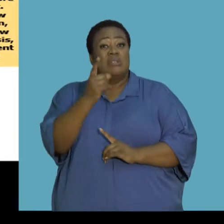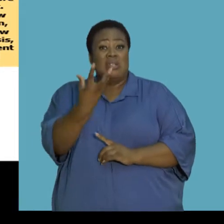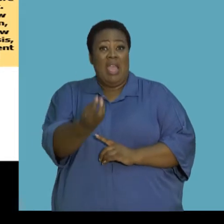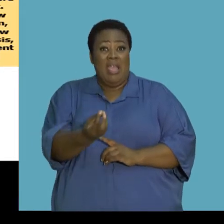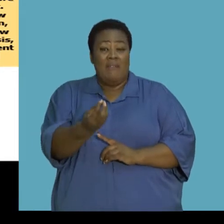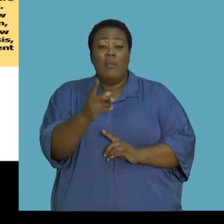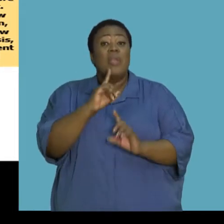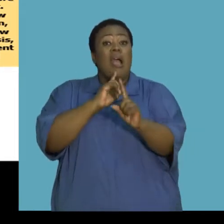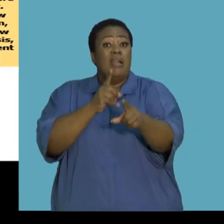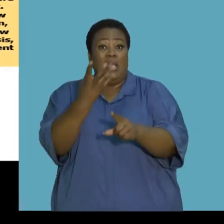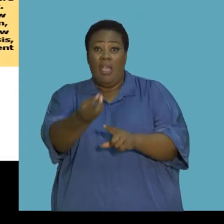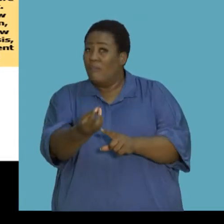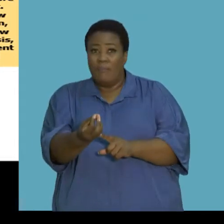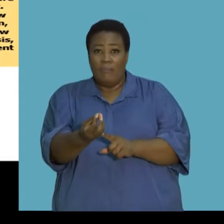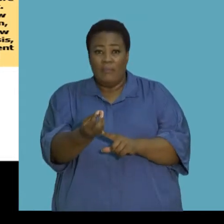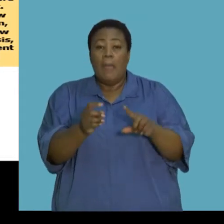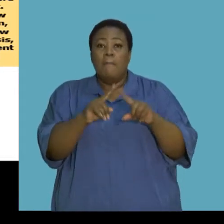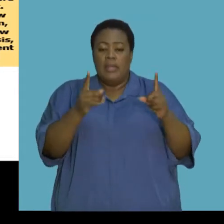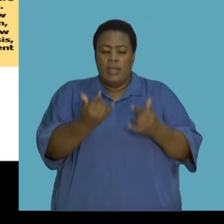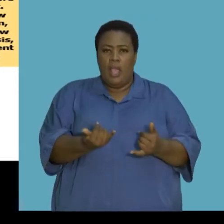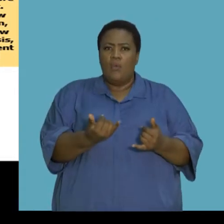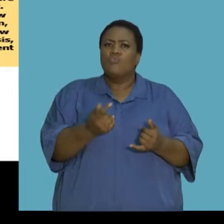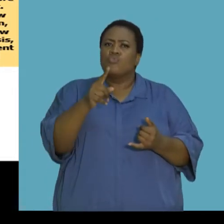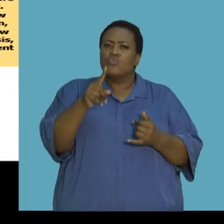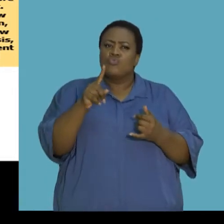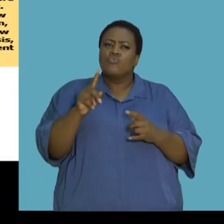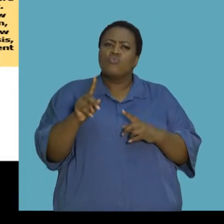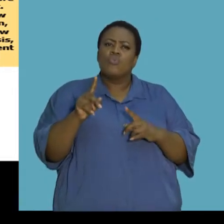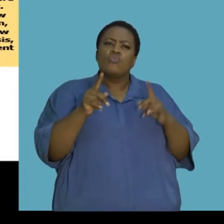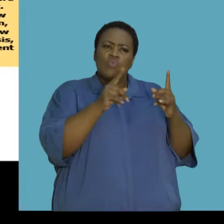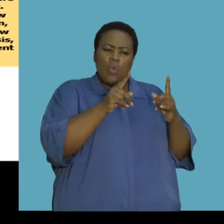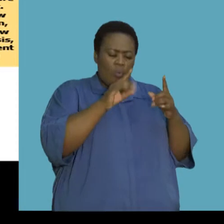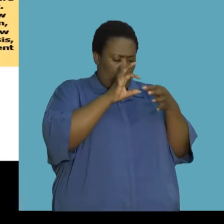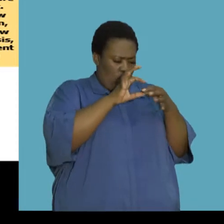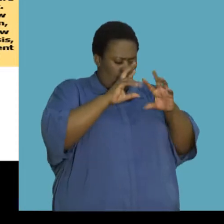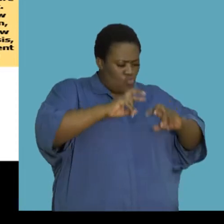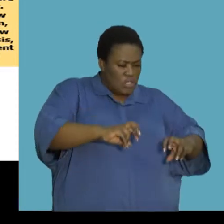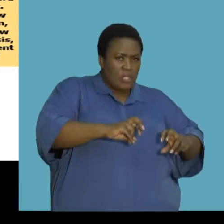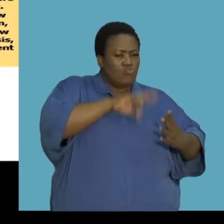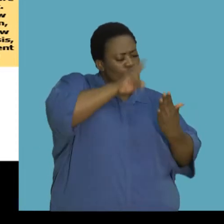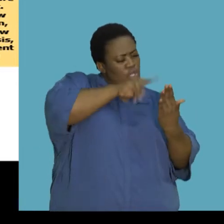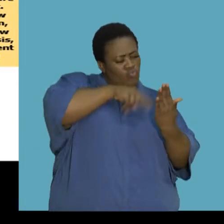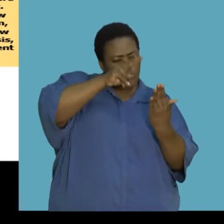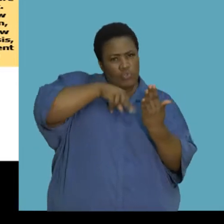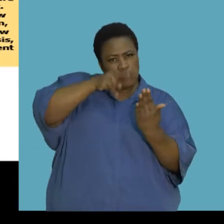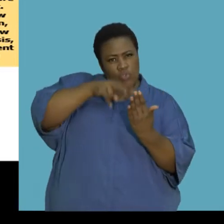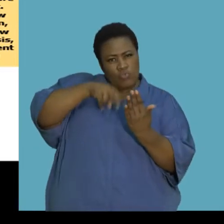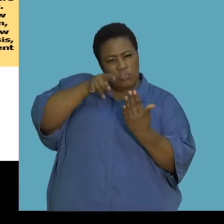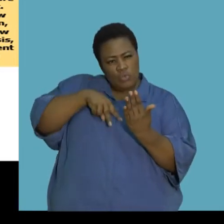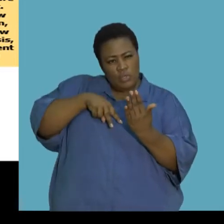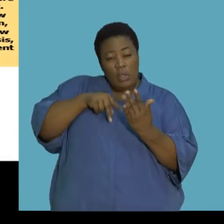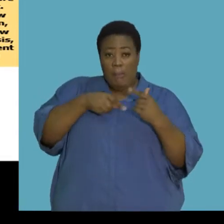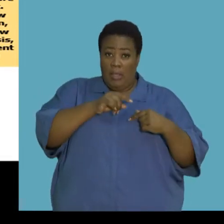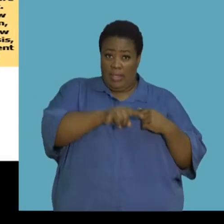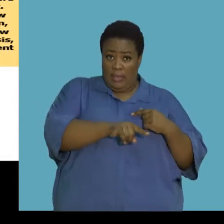to. So the next step would be that you go and read about that. So you do your research. And research could be